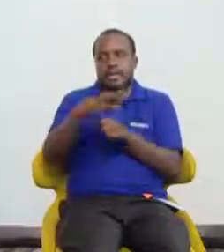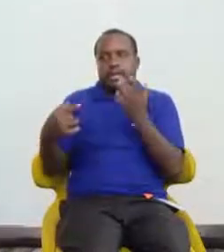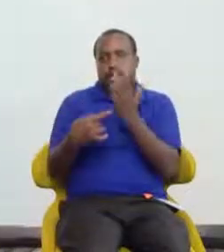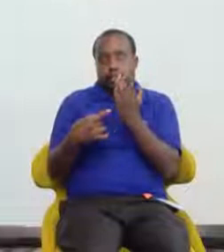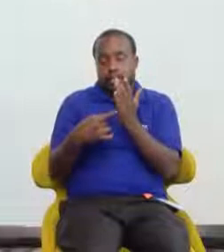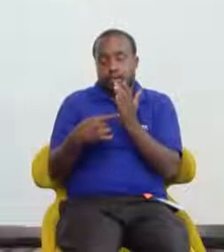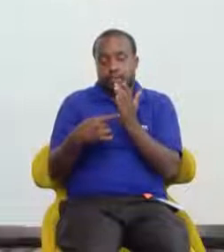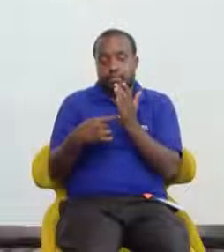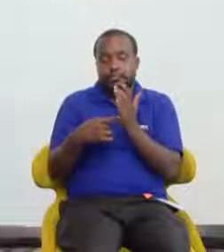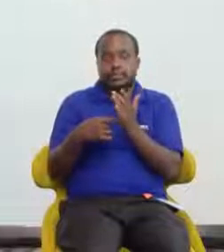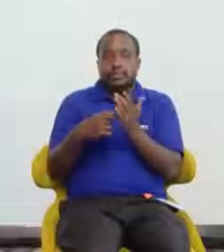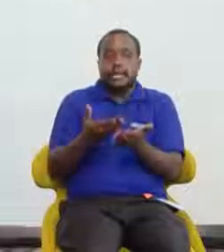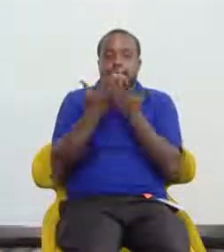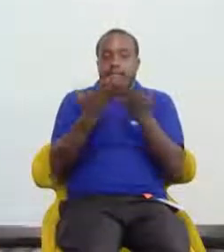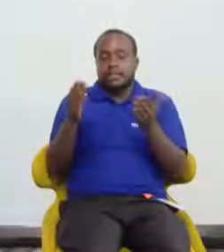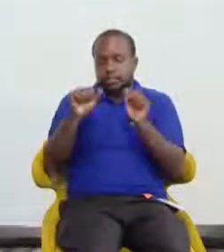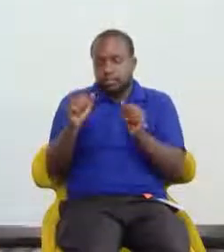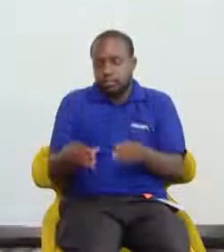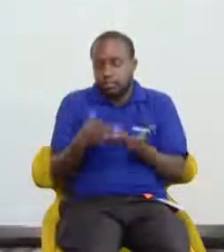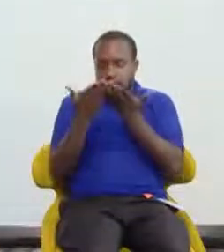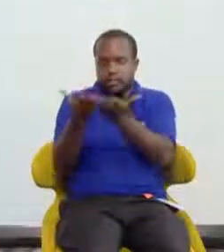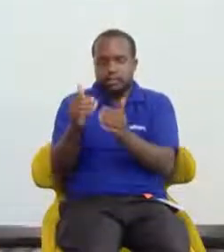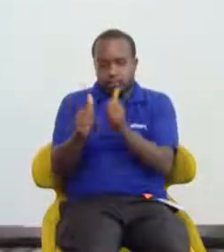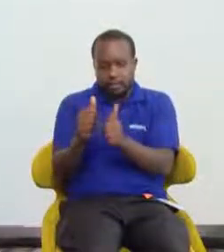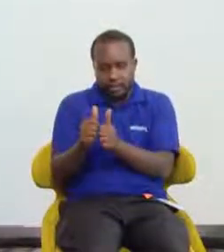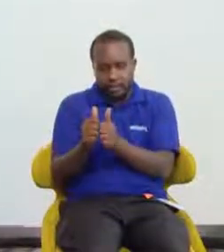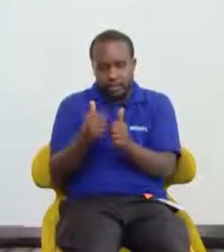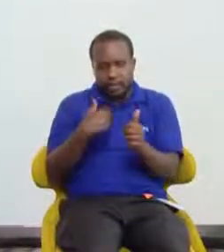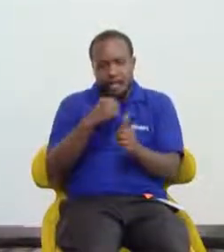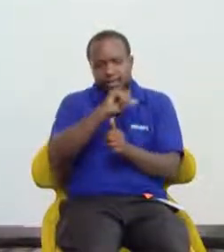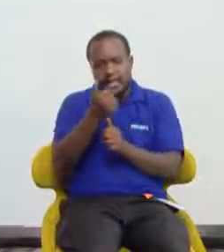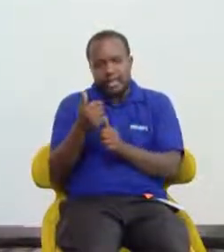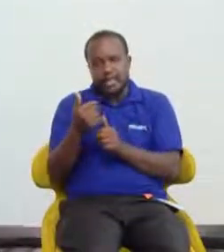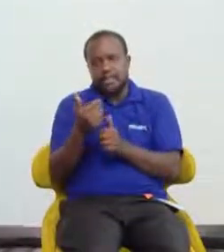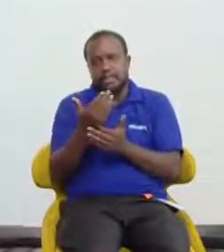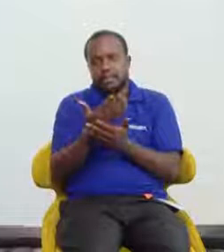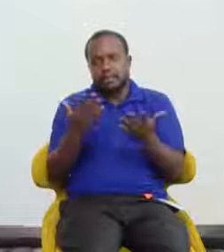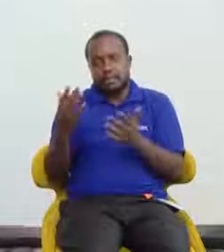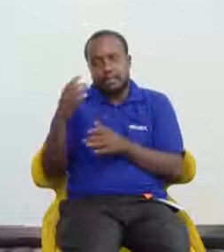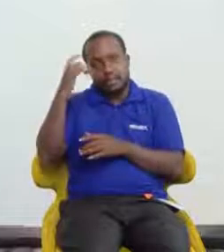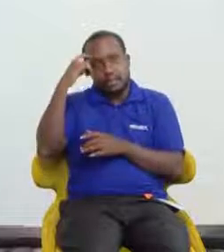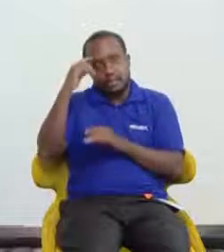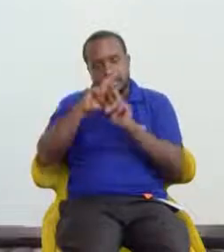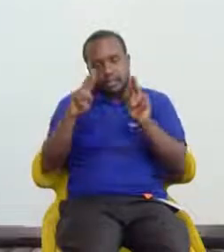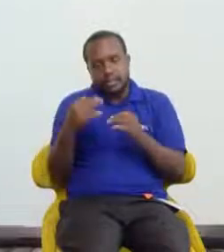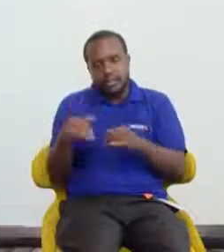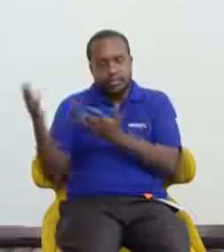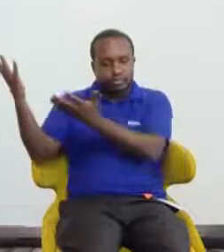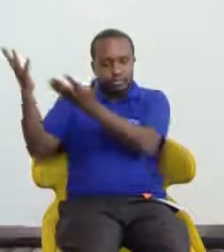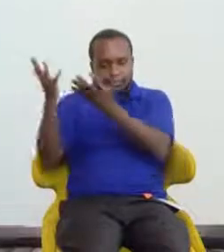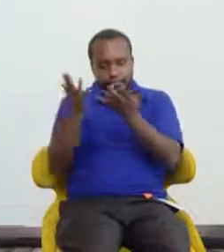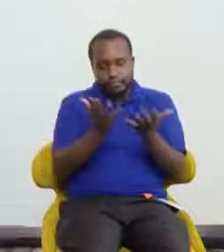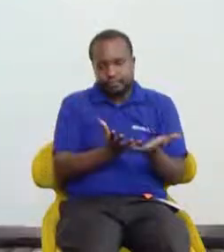Which devices can we have? There is another device that Sense International is trying to bring to the country. We've already identified